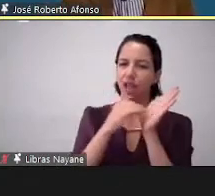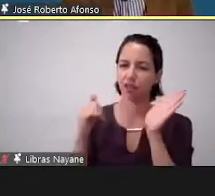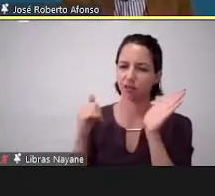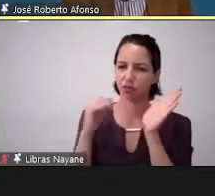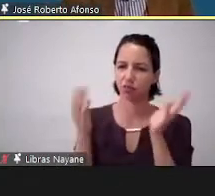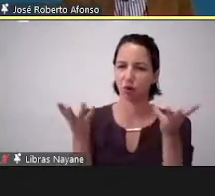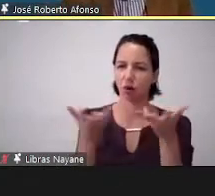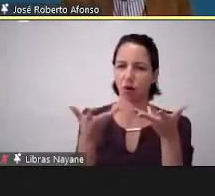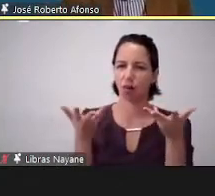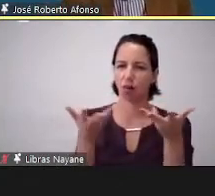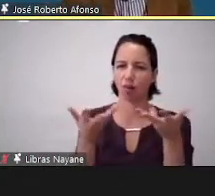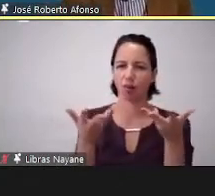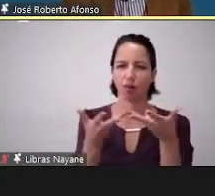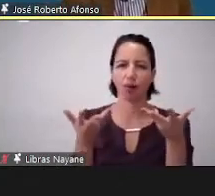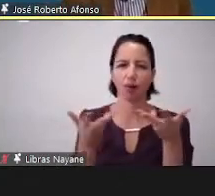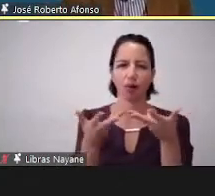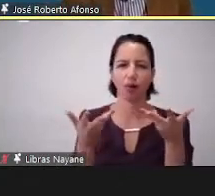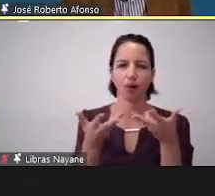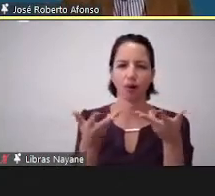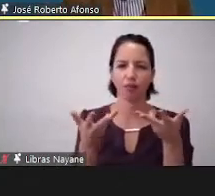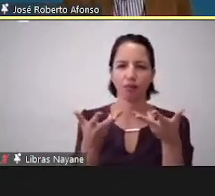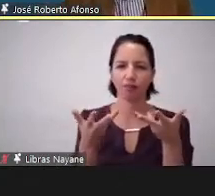what we deduct now